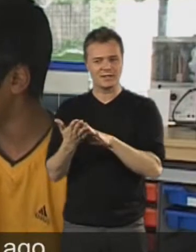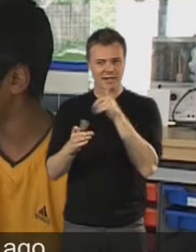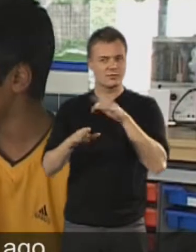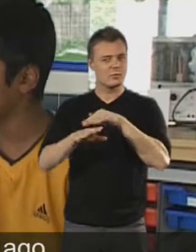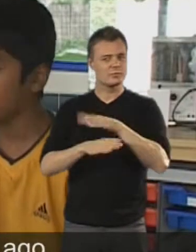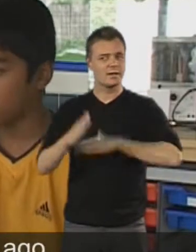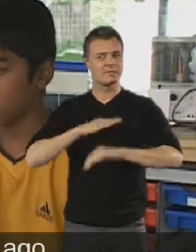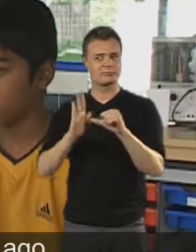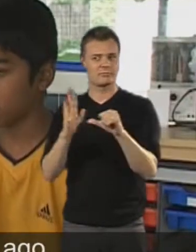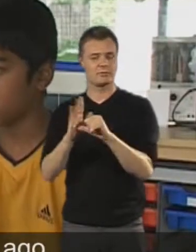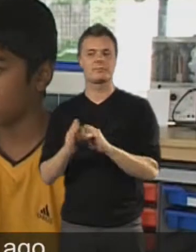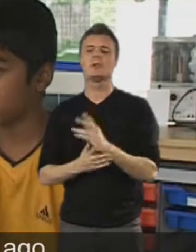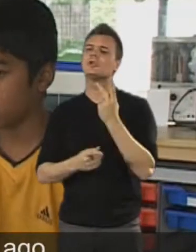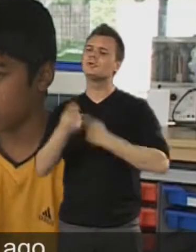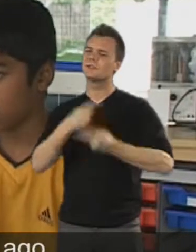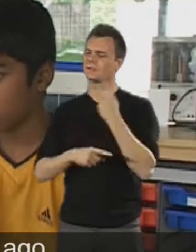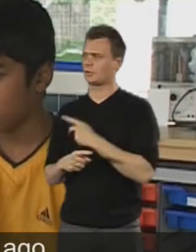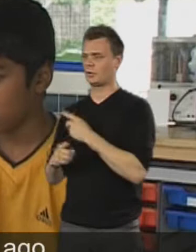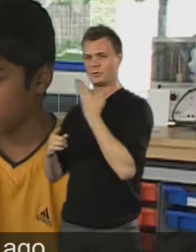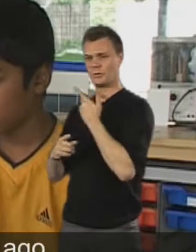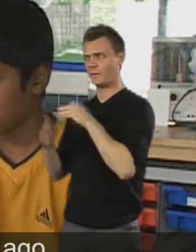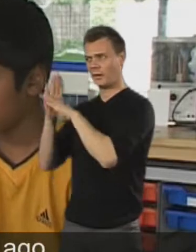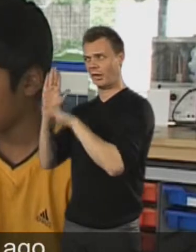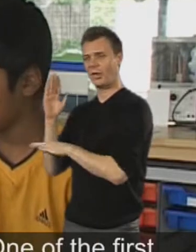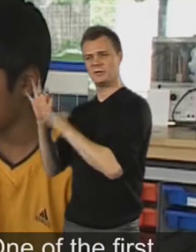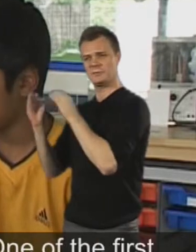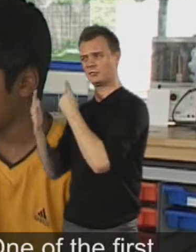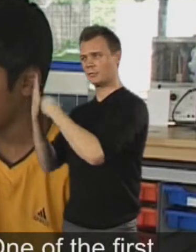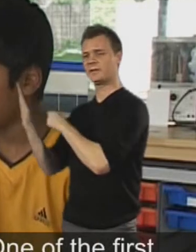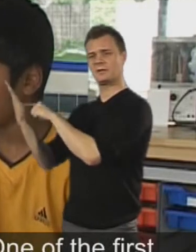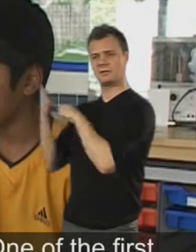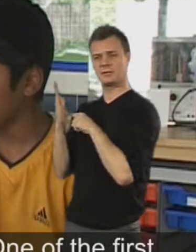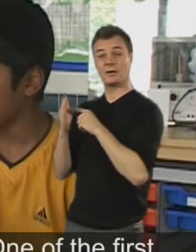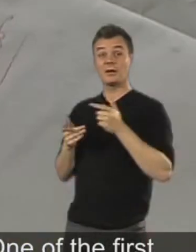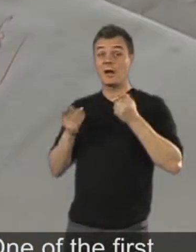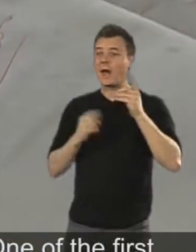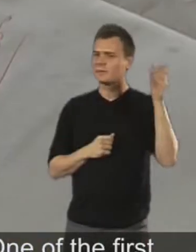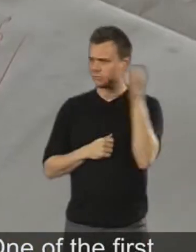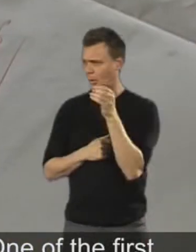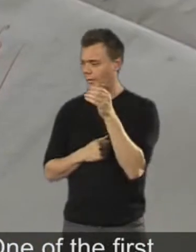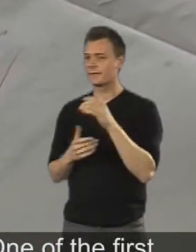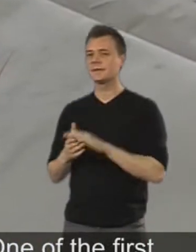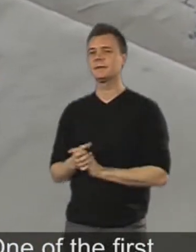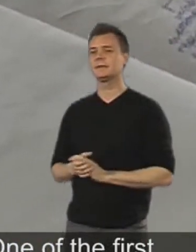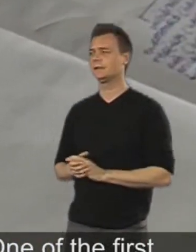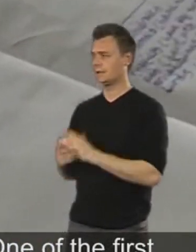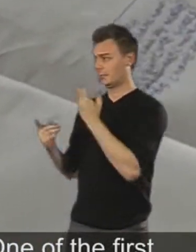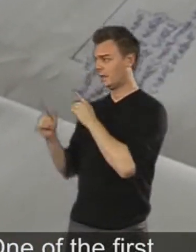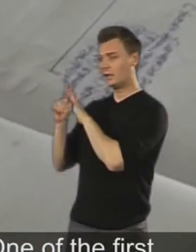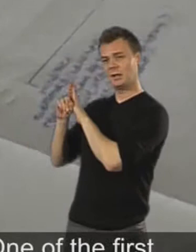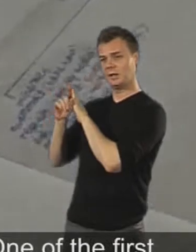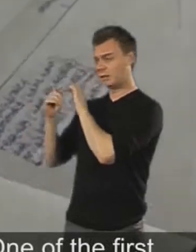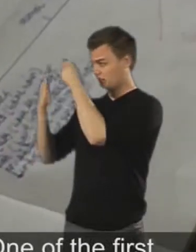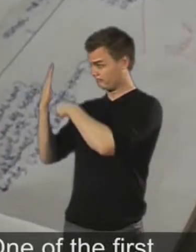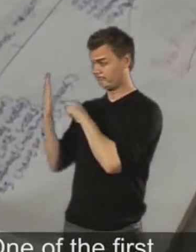difficulties. 2 years ago, when the school was in special measures, Claire Lillis was appointed head. One of the first things